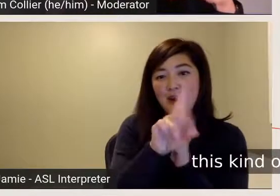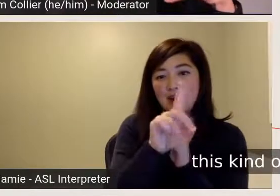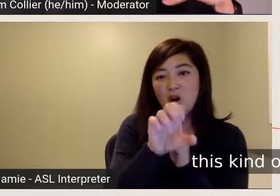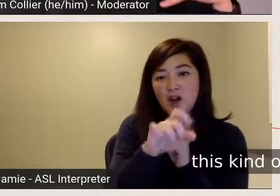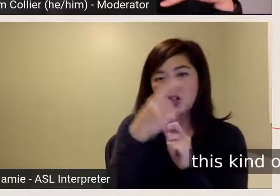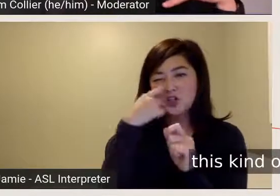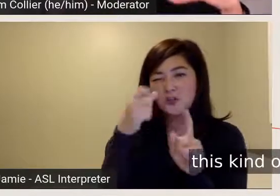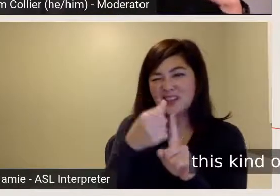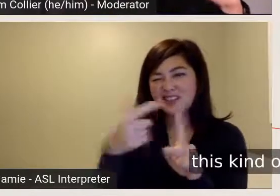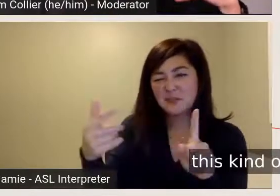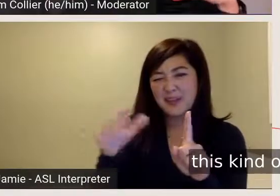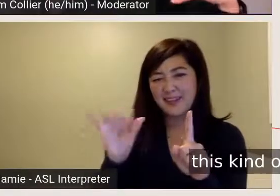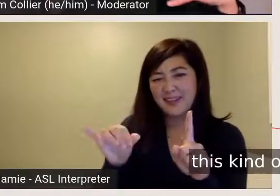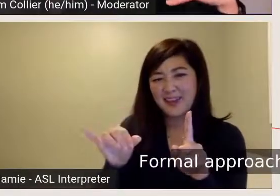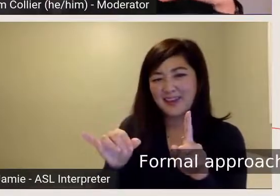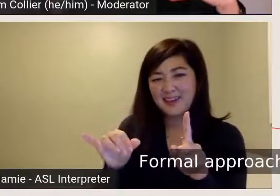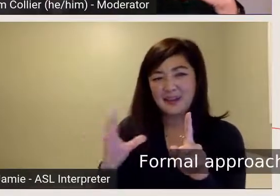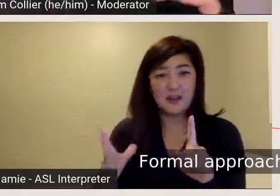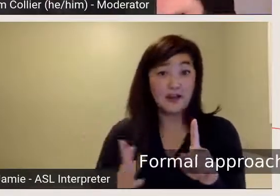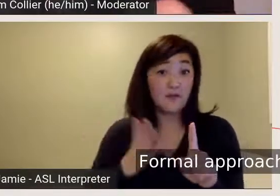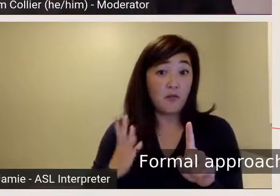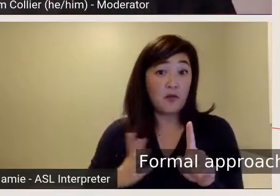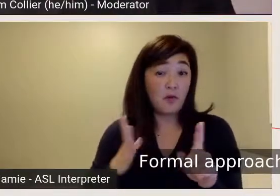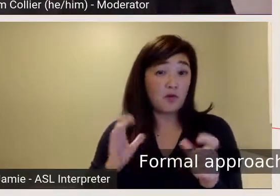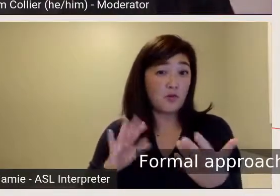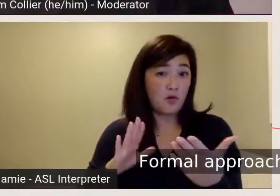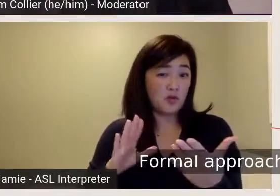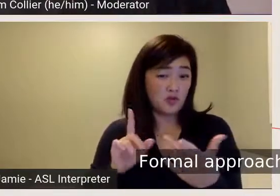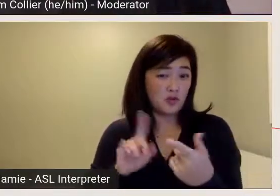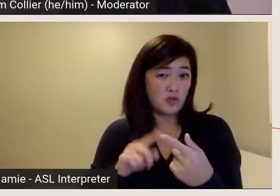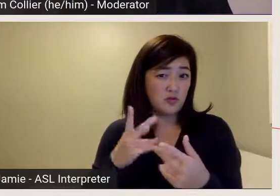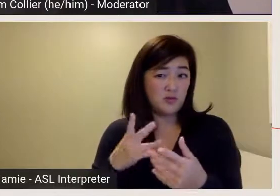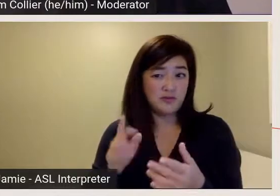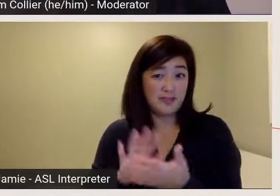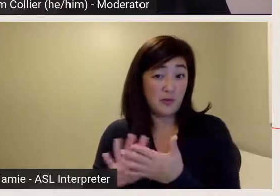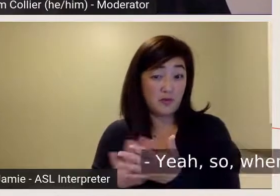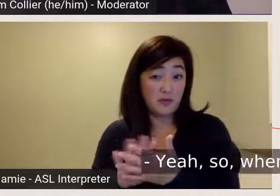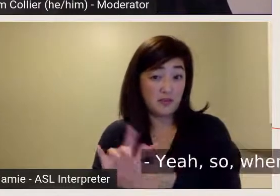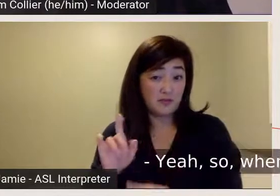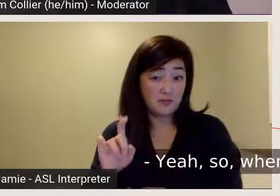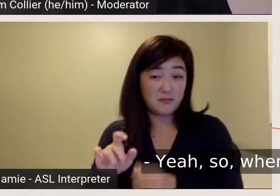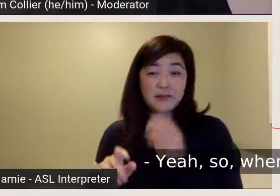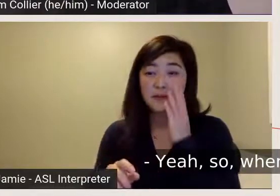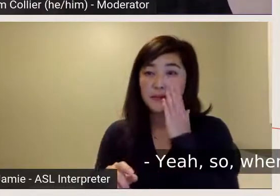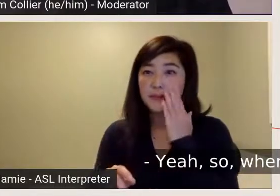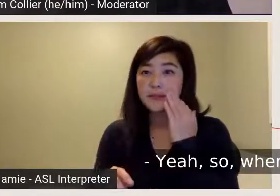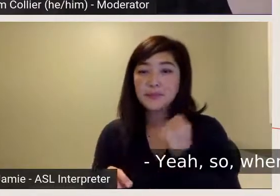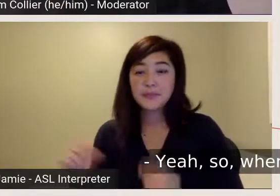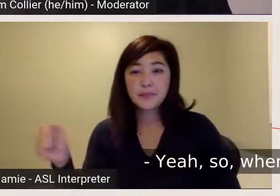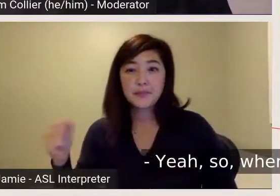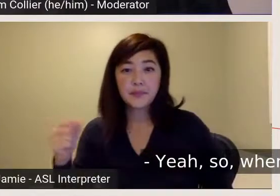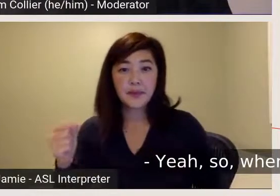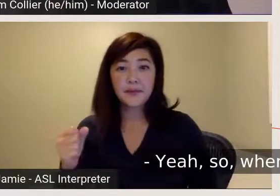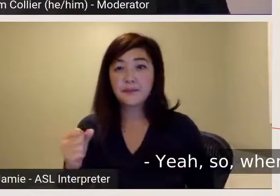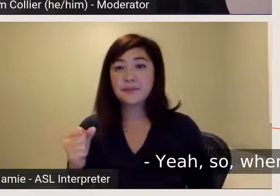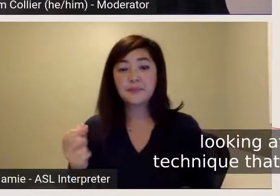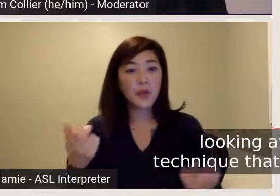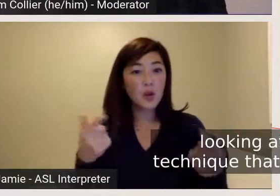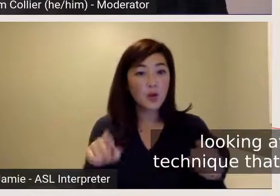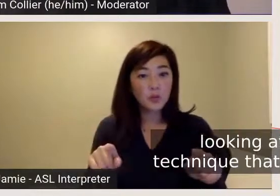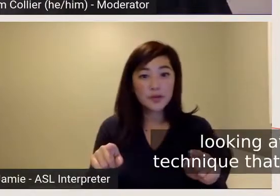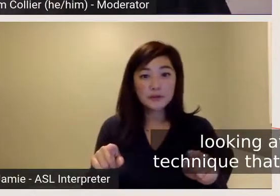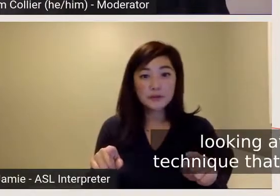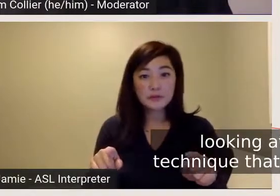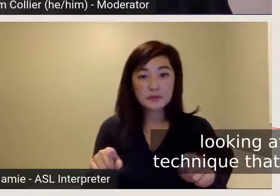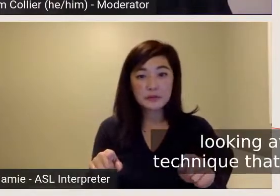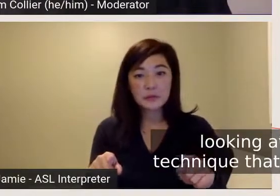bit about this kind of formal approach to these films? Yeah. So, when we're actually looking